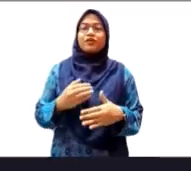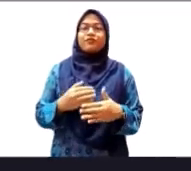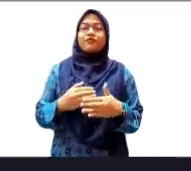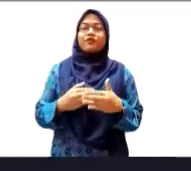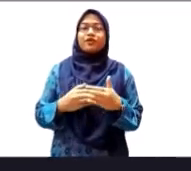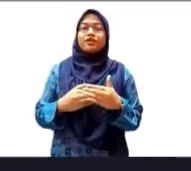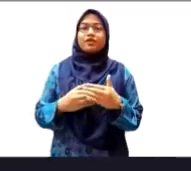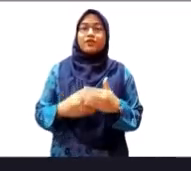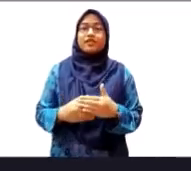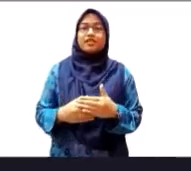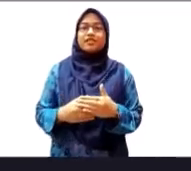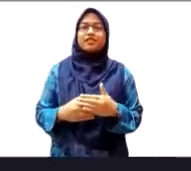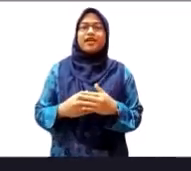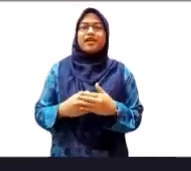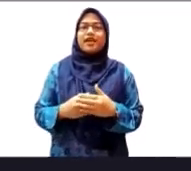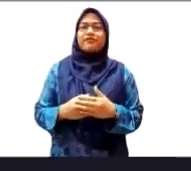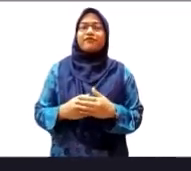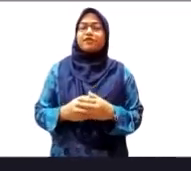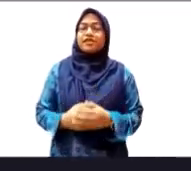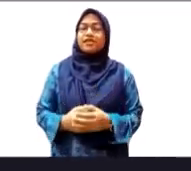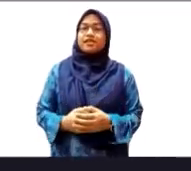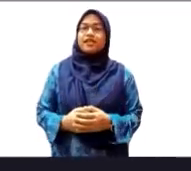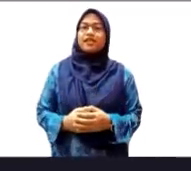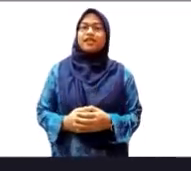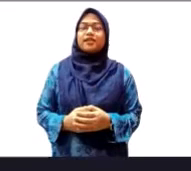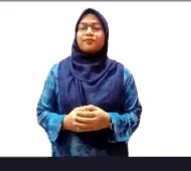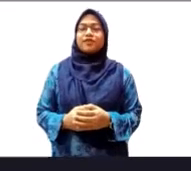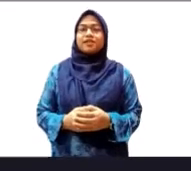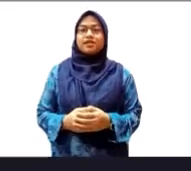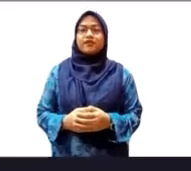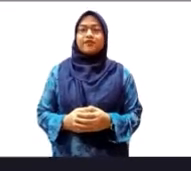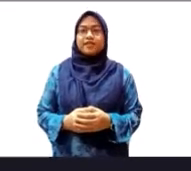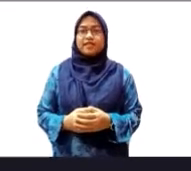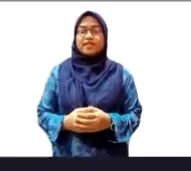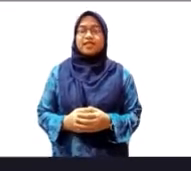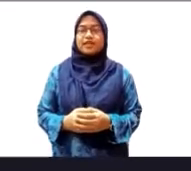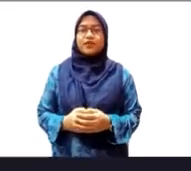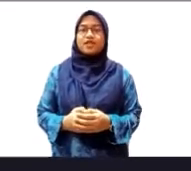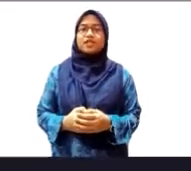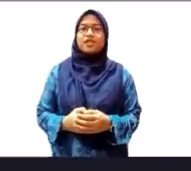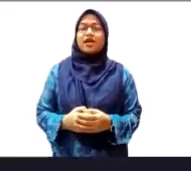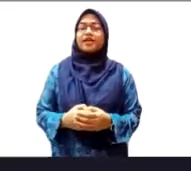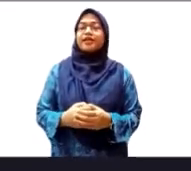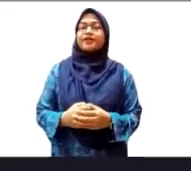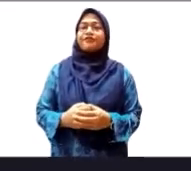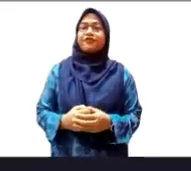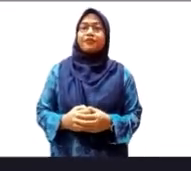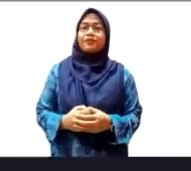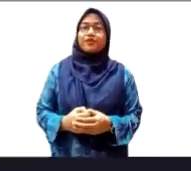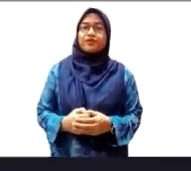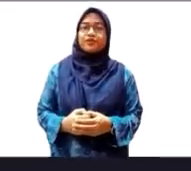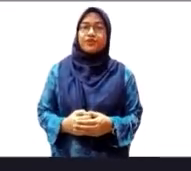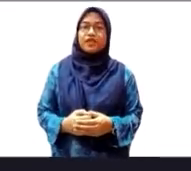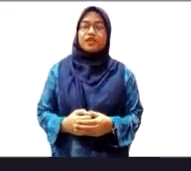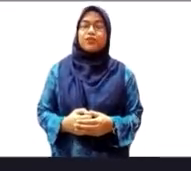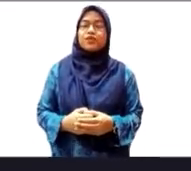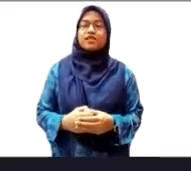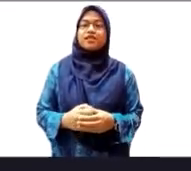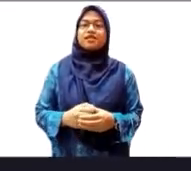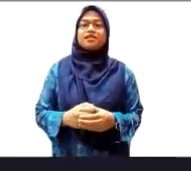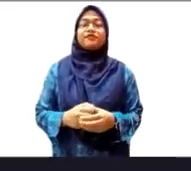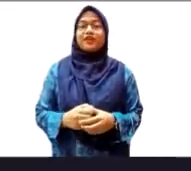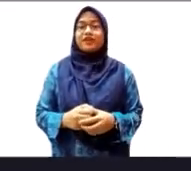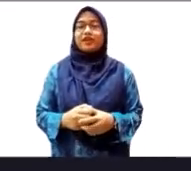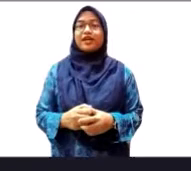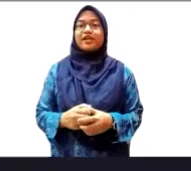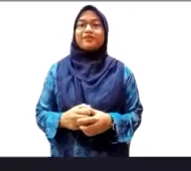the questions. And for section B, the importance of learning sign language, I got 4.23, which